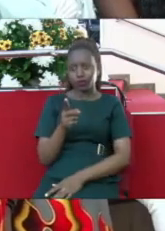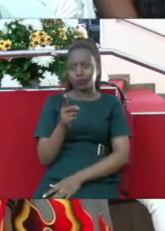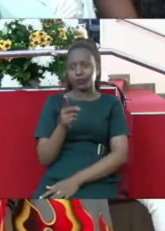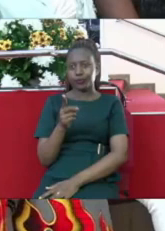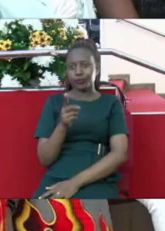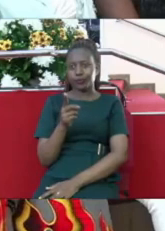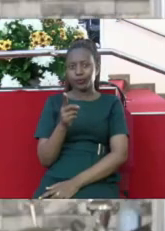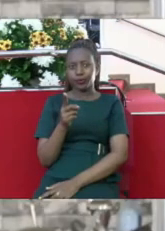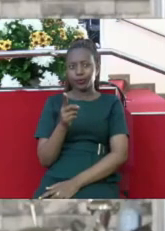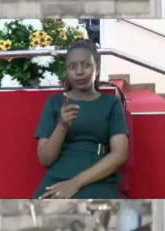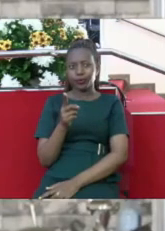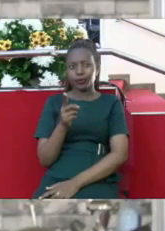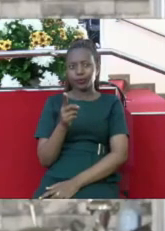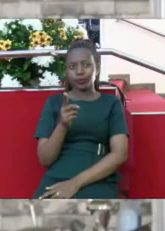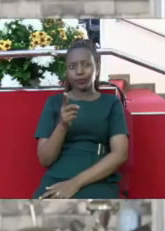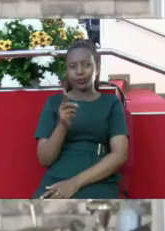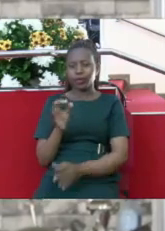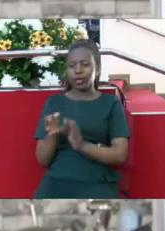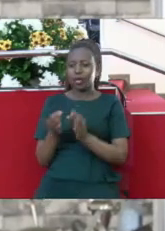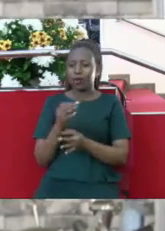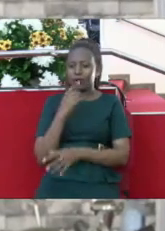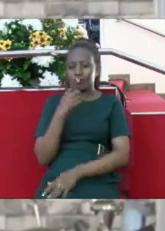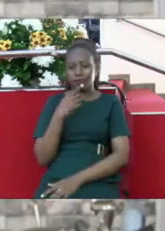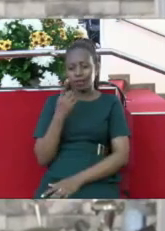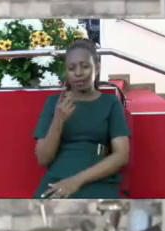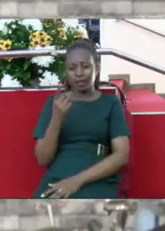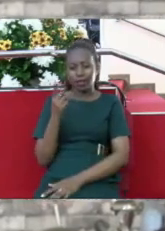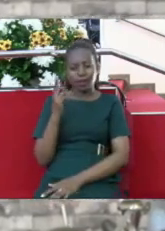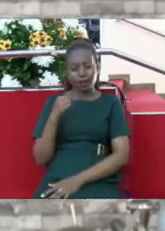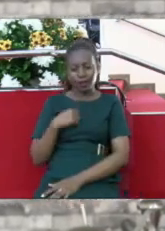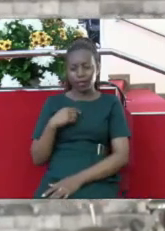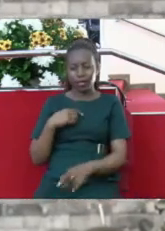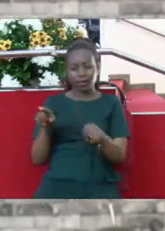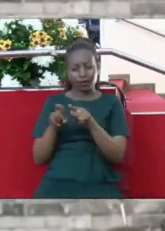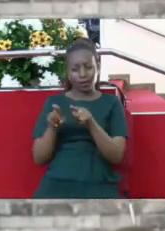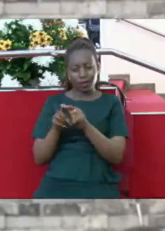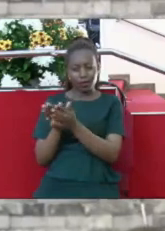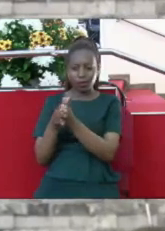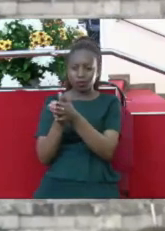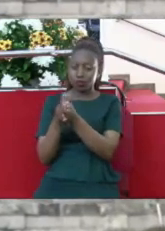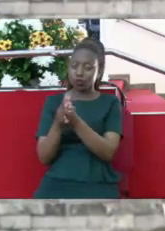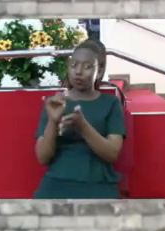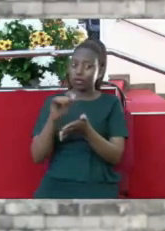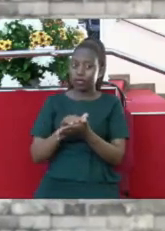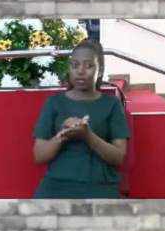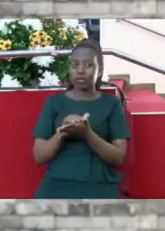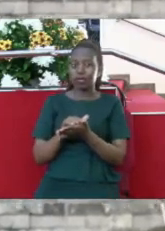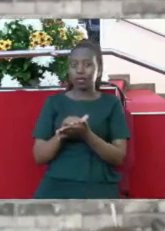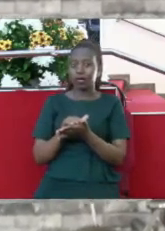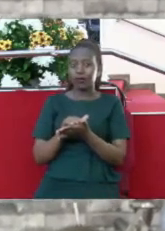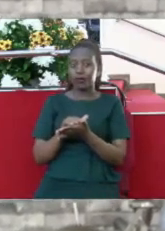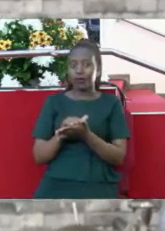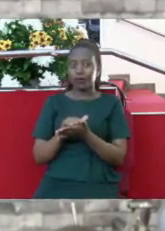yote ni mimi. You're actually saying I'm all that and much more. Mimi niko na dhambi hizo zote na hata zaidi ya hizo. I am here to tell you that you have not